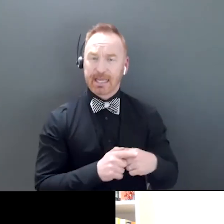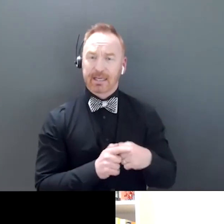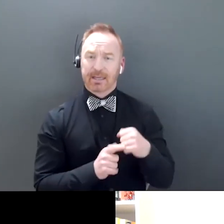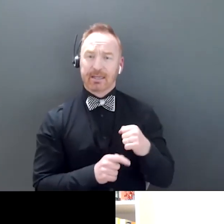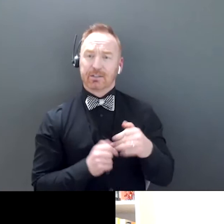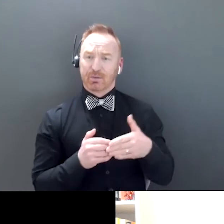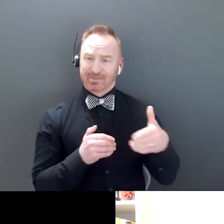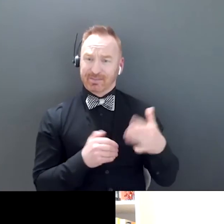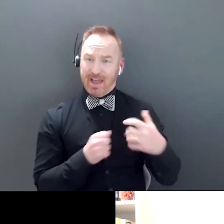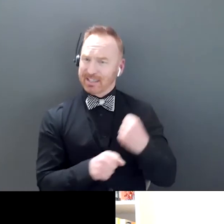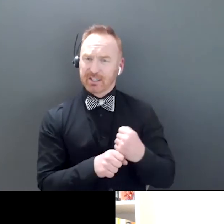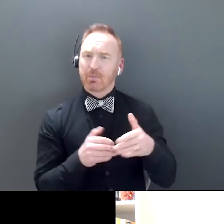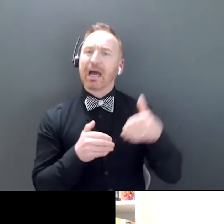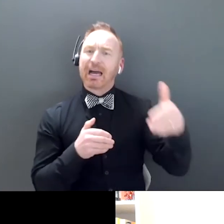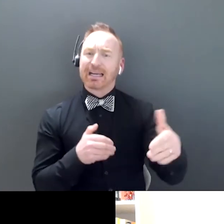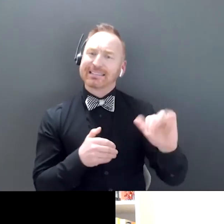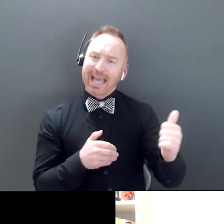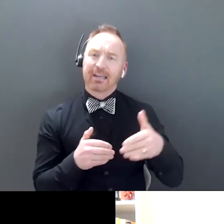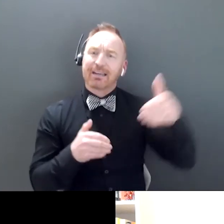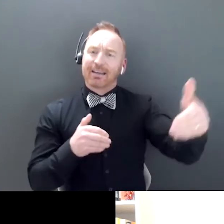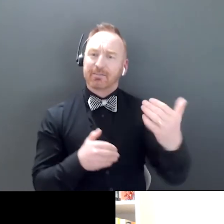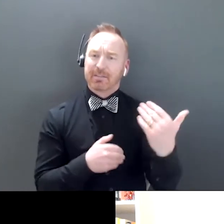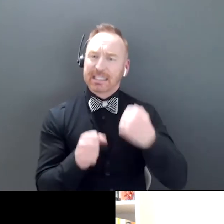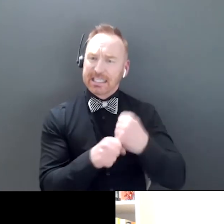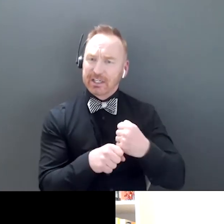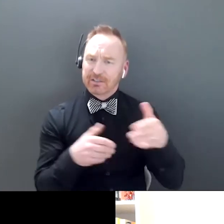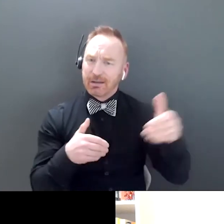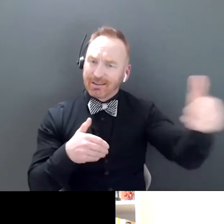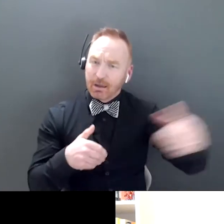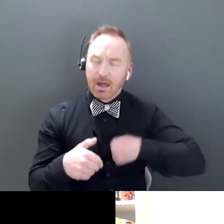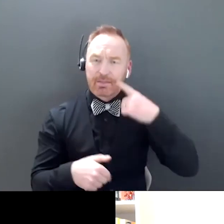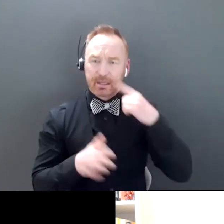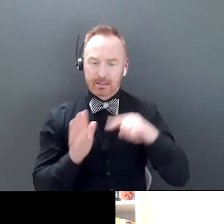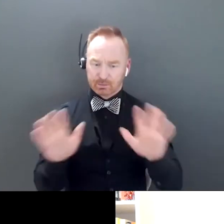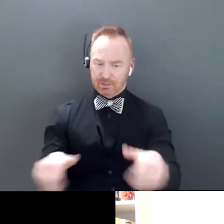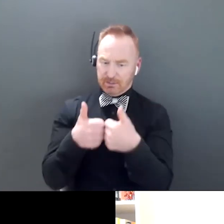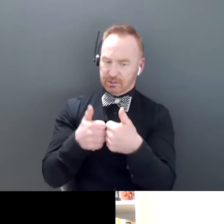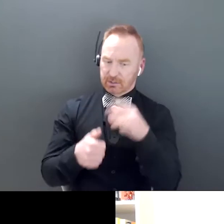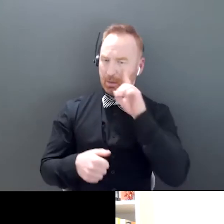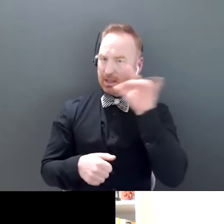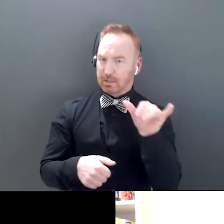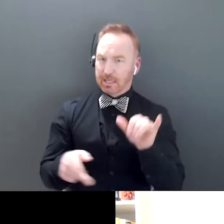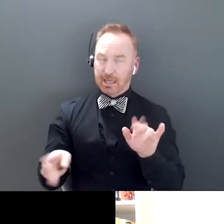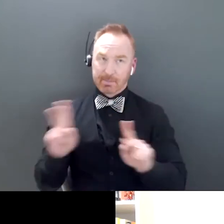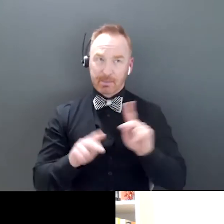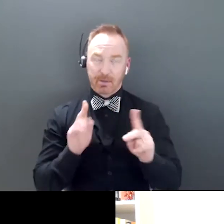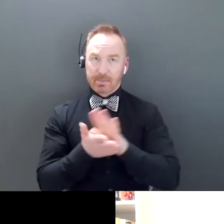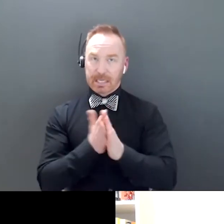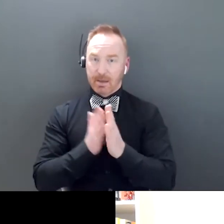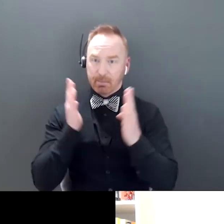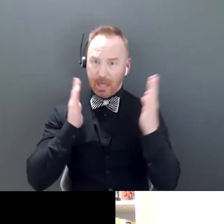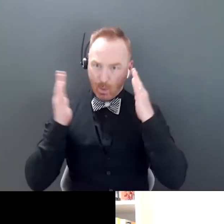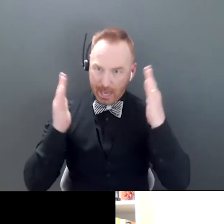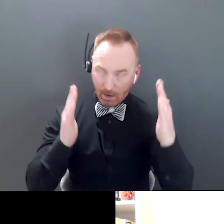15 years down the road. What might be some of these specific challenges that you think people should be really aware of? Yeah, so I mean, I